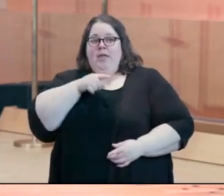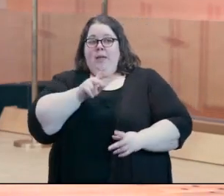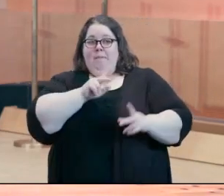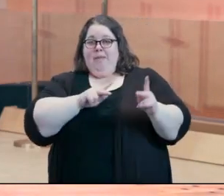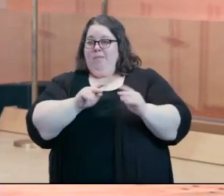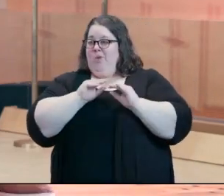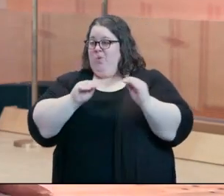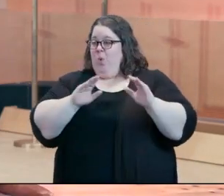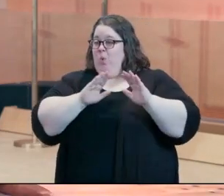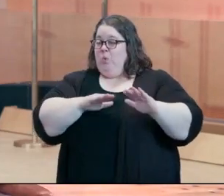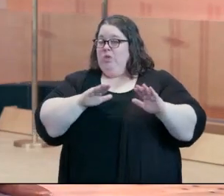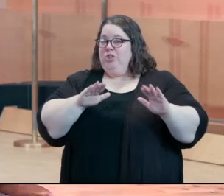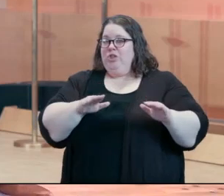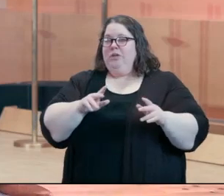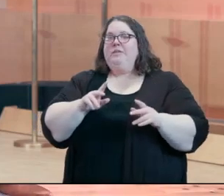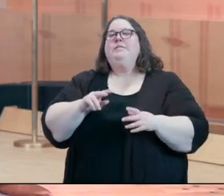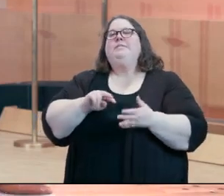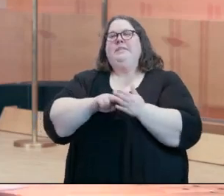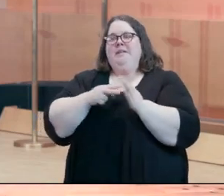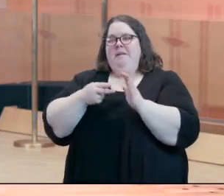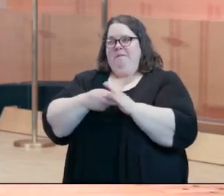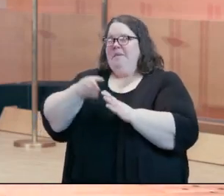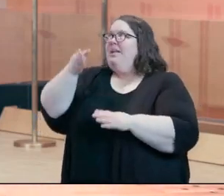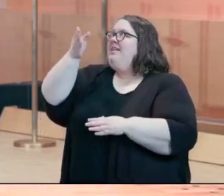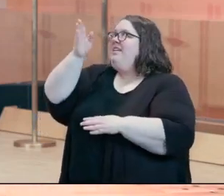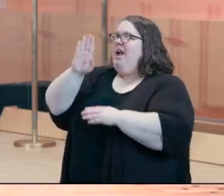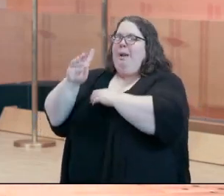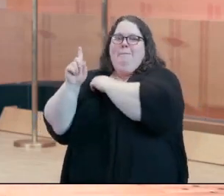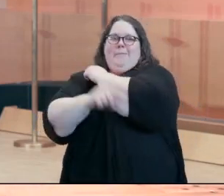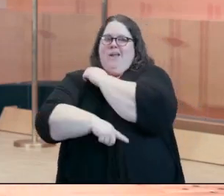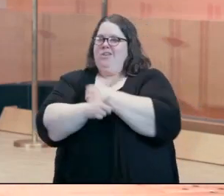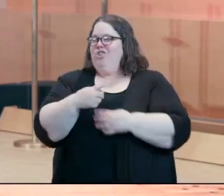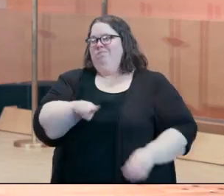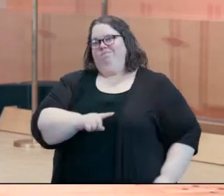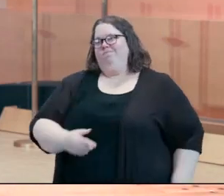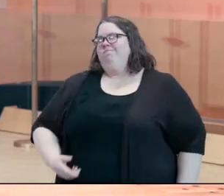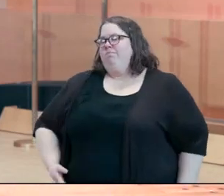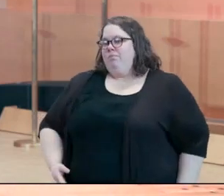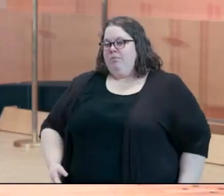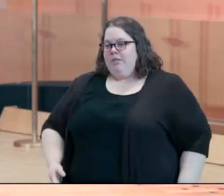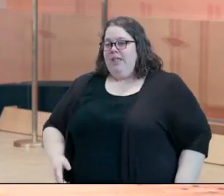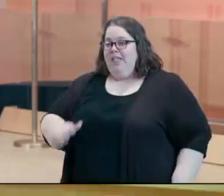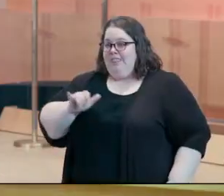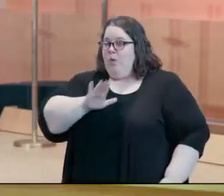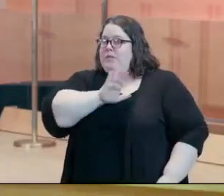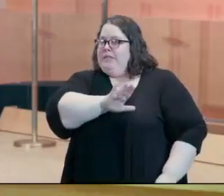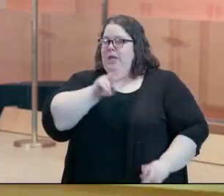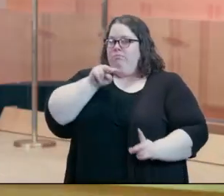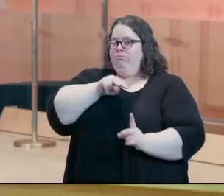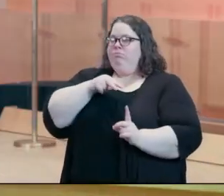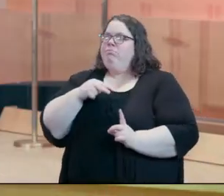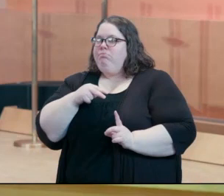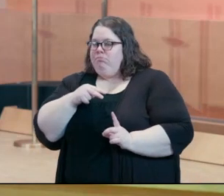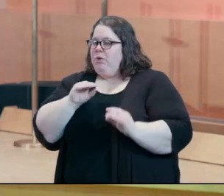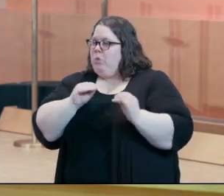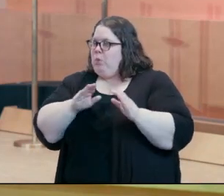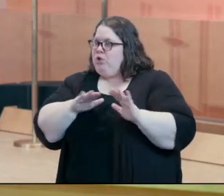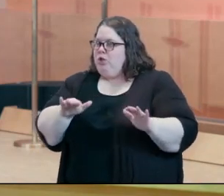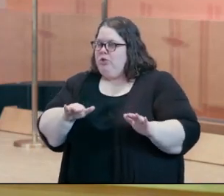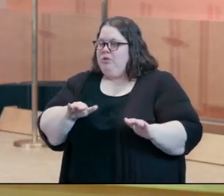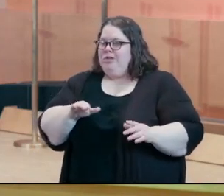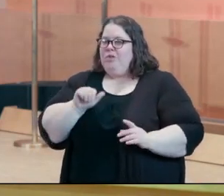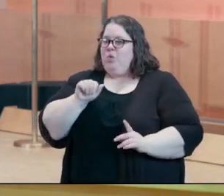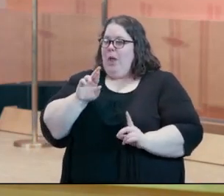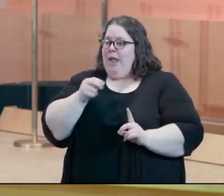actively cursing you. That's how they viewed it. And so Abram's like, "Lord, that's great, but I'm old. I have